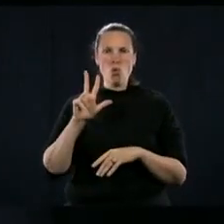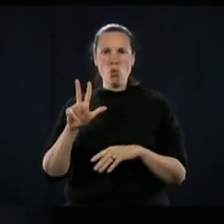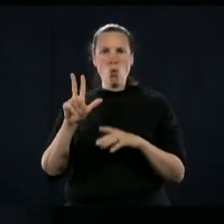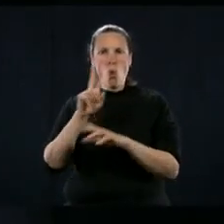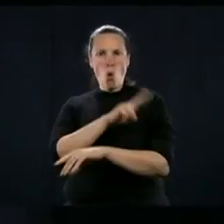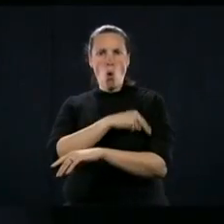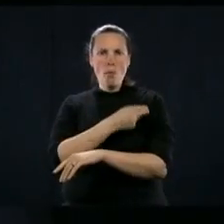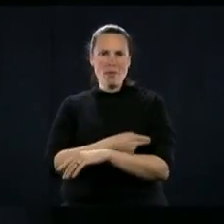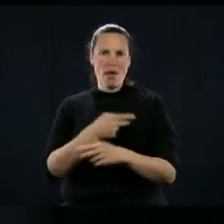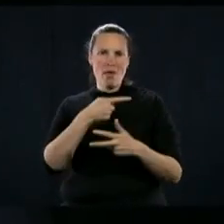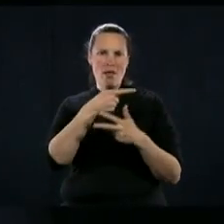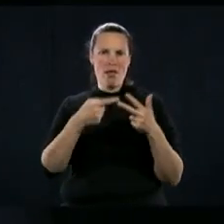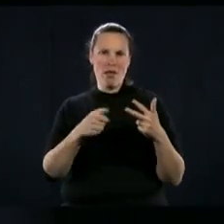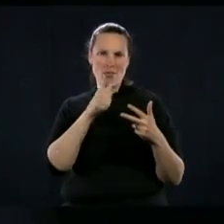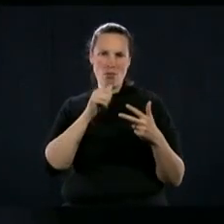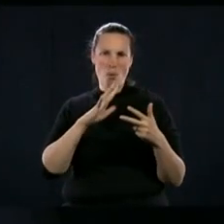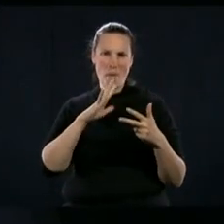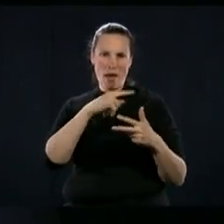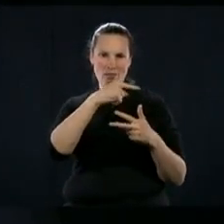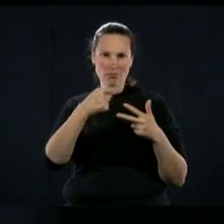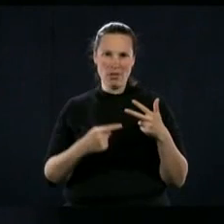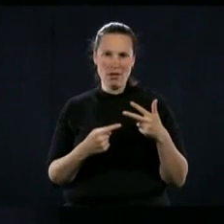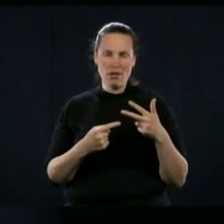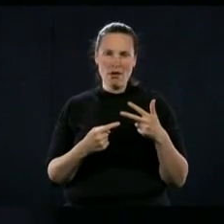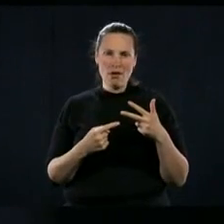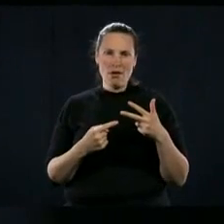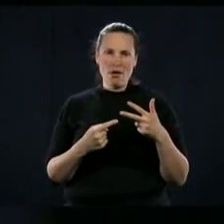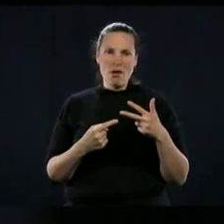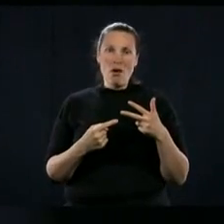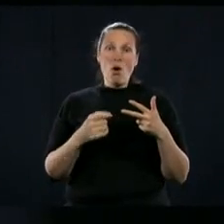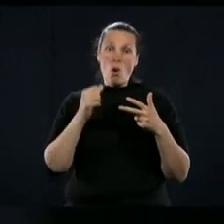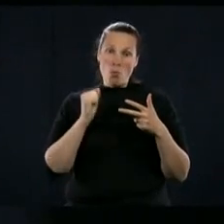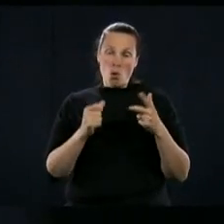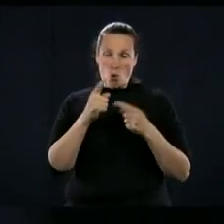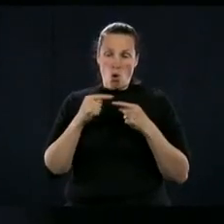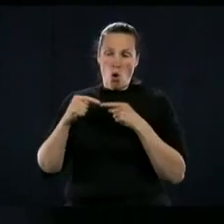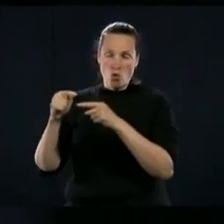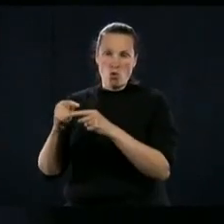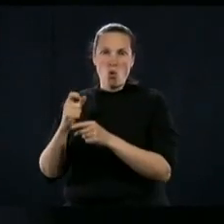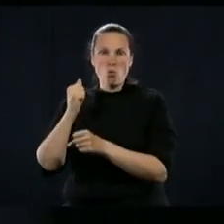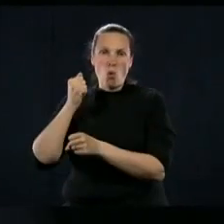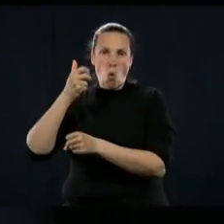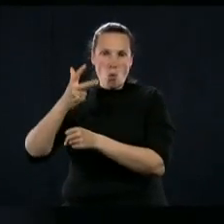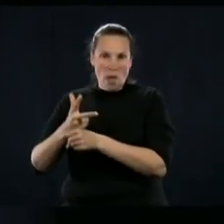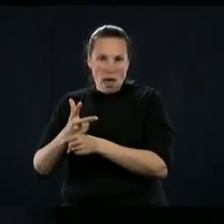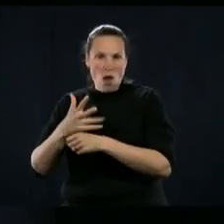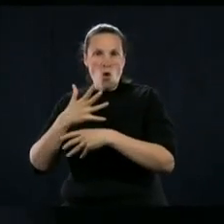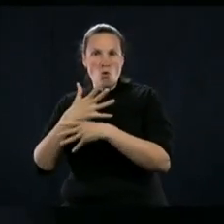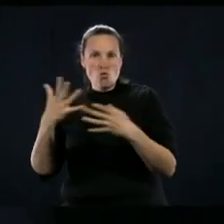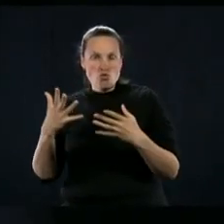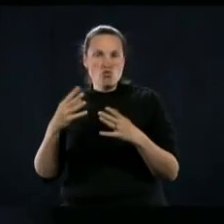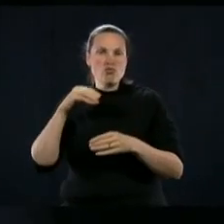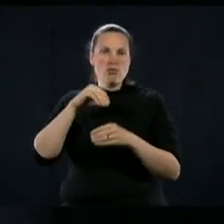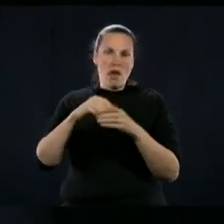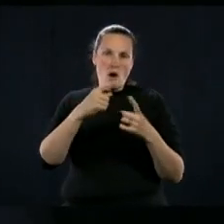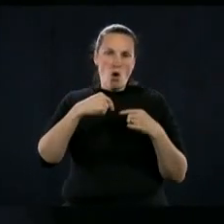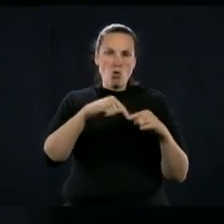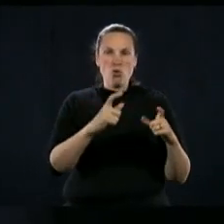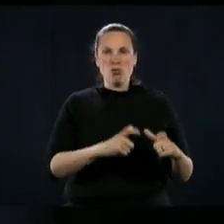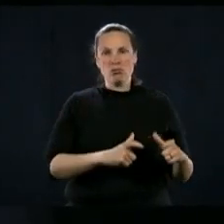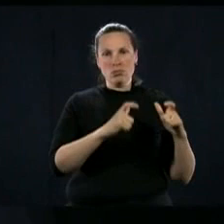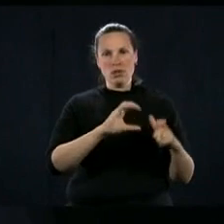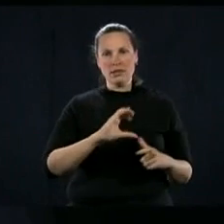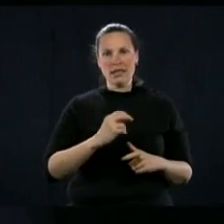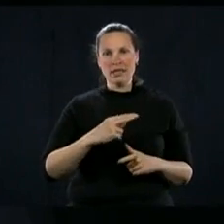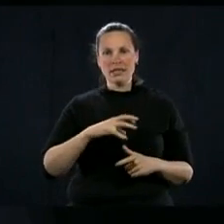was talking about 3 hospitals before, but we want to send back certain patients either in hotels or in CHSLDs where they were. But of course, taking